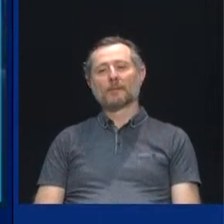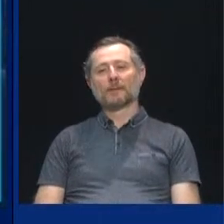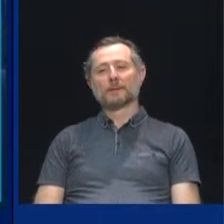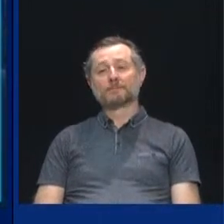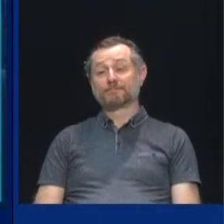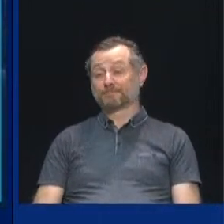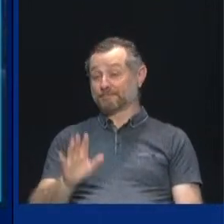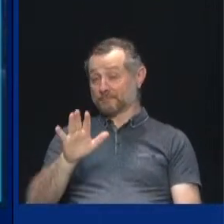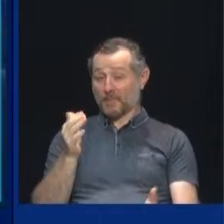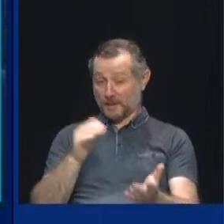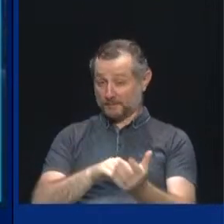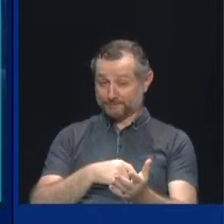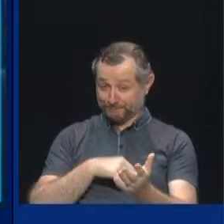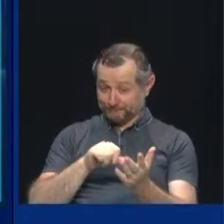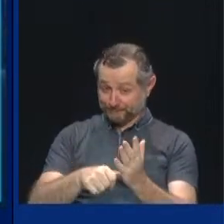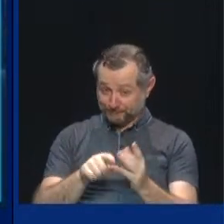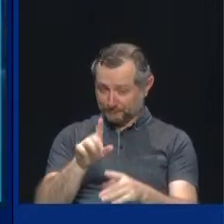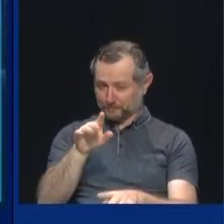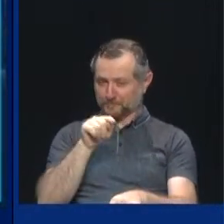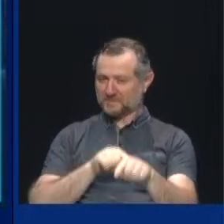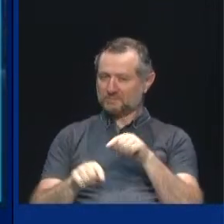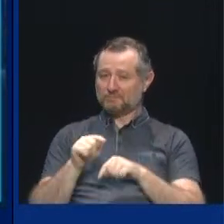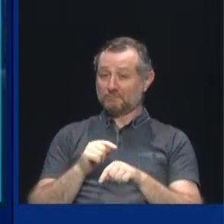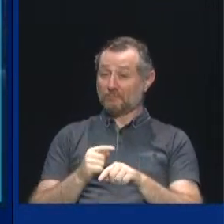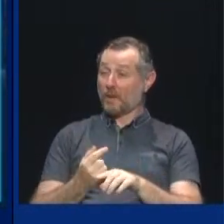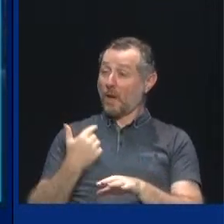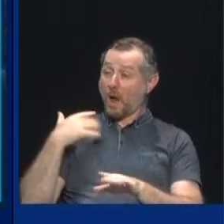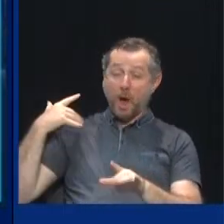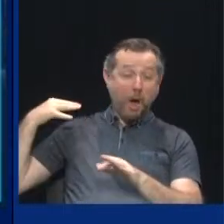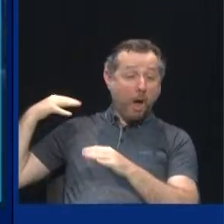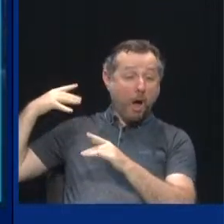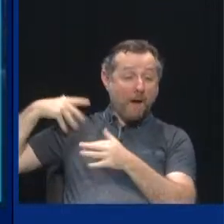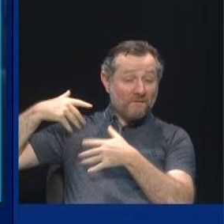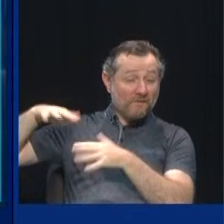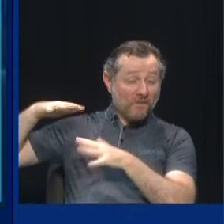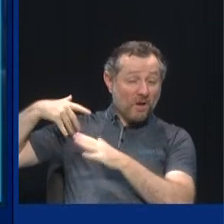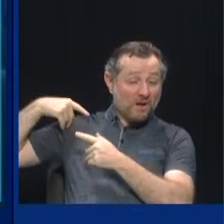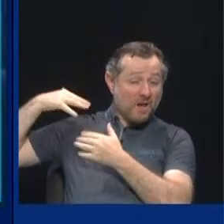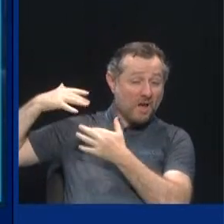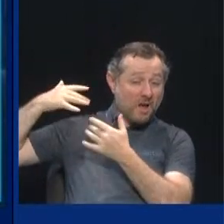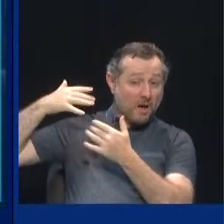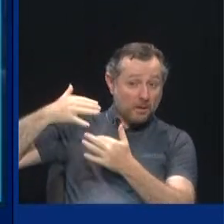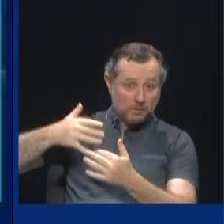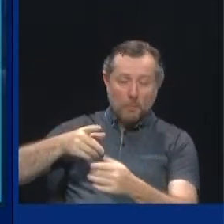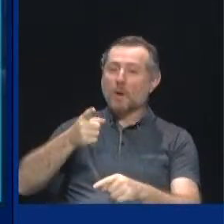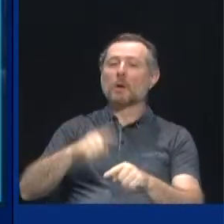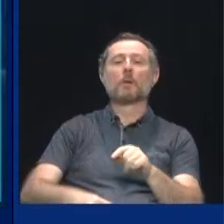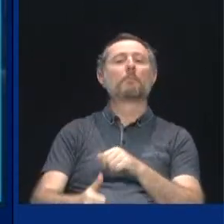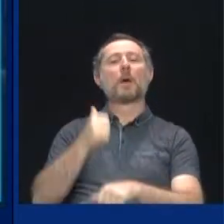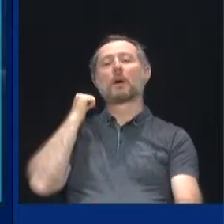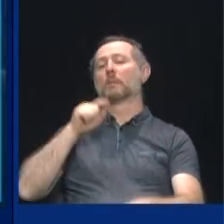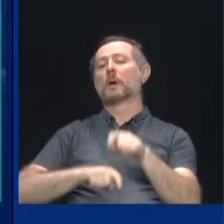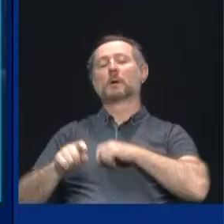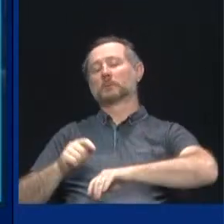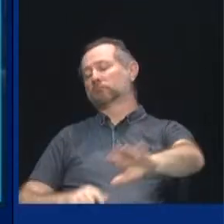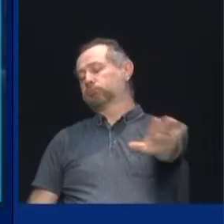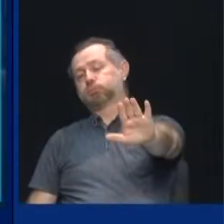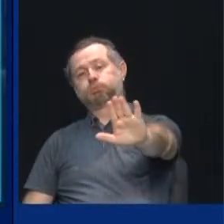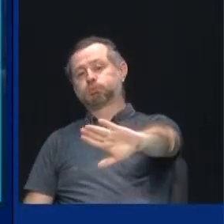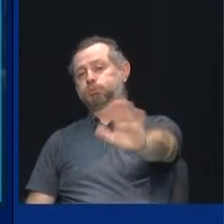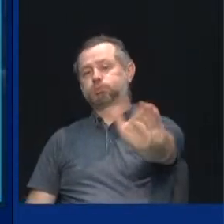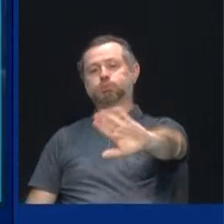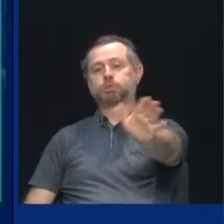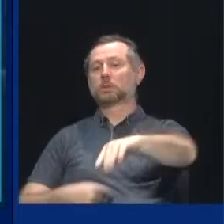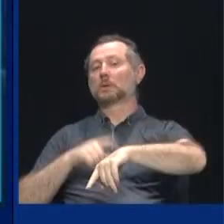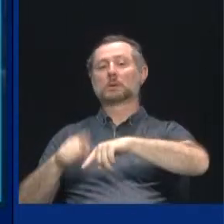went through over the past year. We can't. We can't. You can't, I